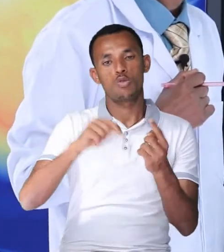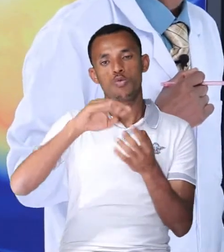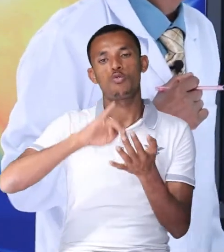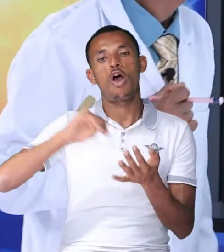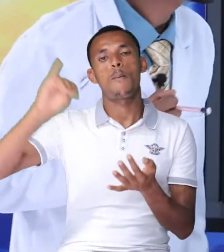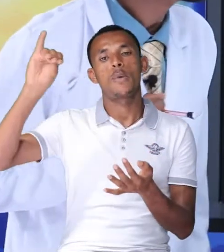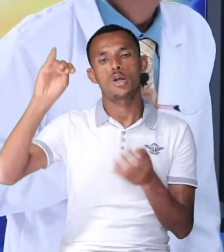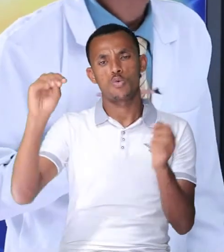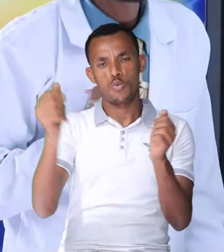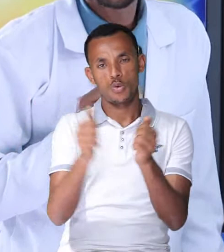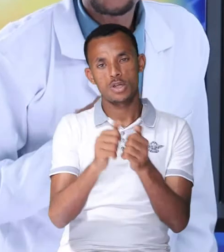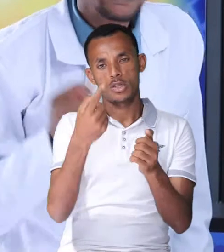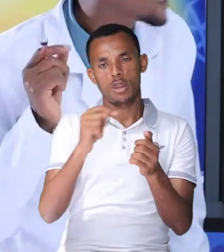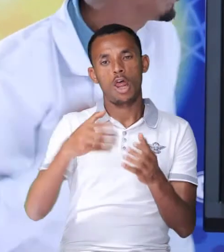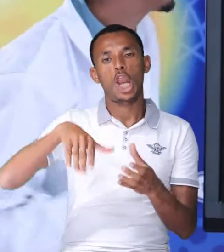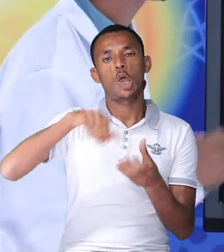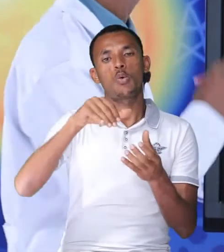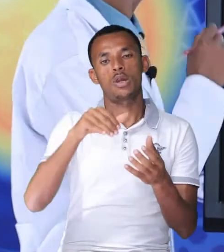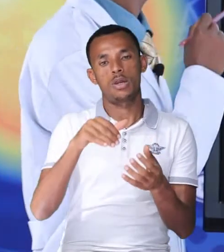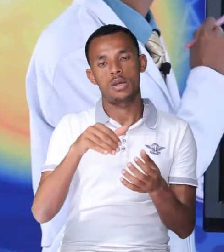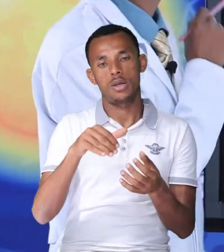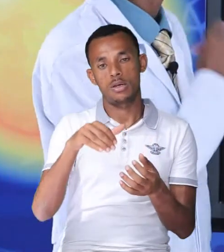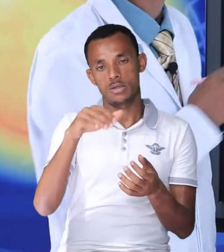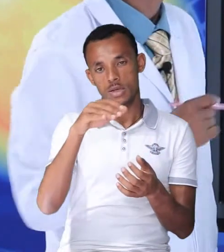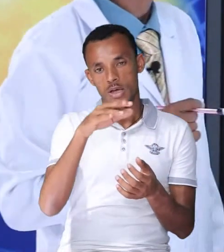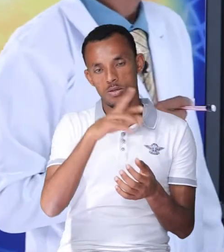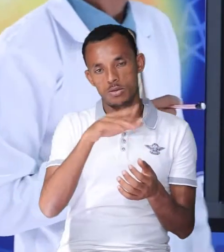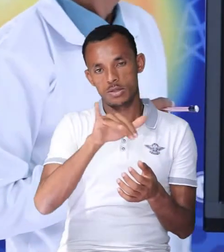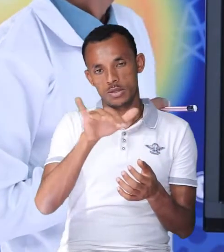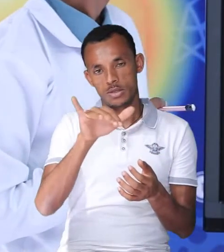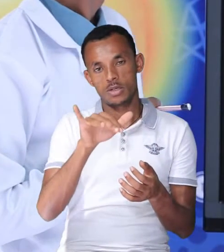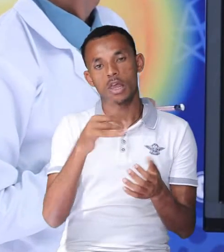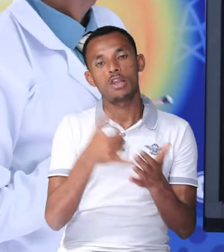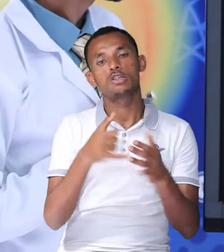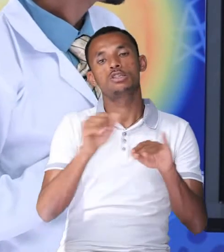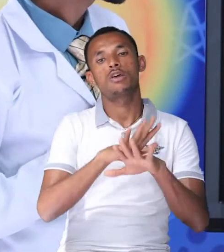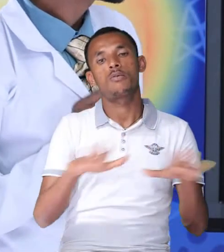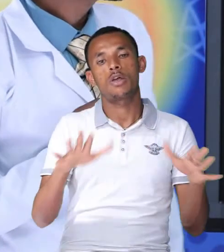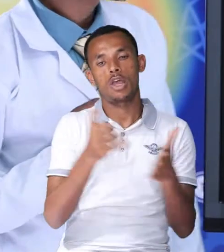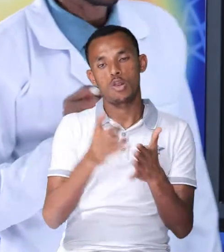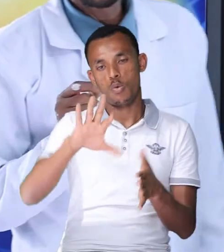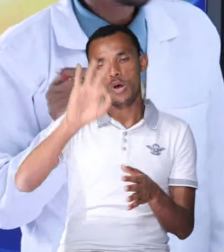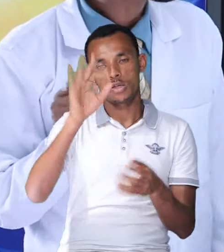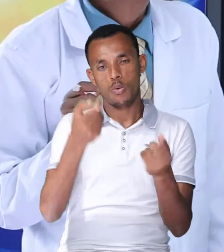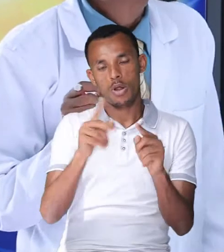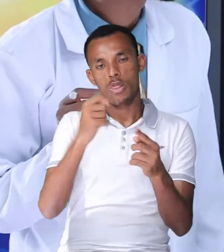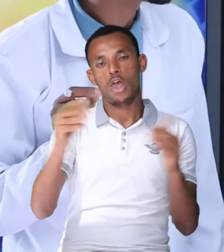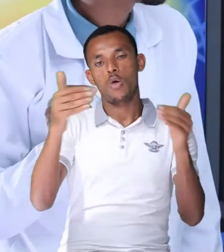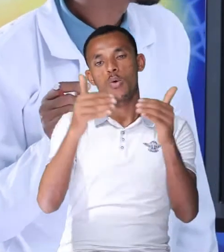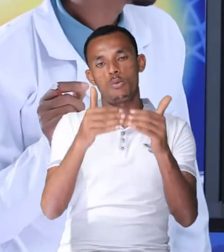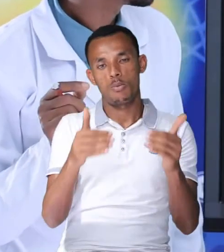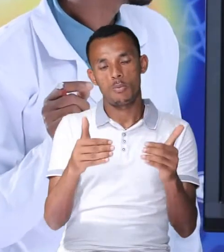vapors within the liquid as well as its surface. It occurs when the equilibrium vapor